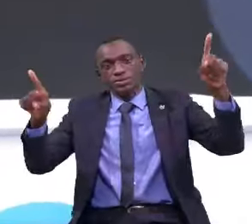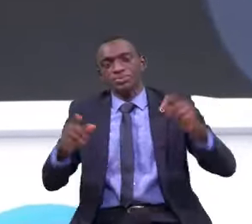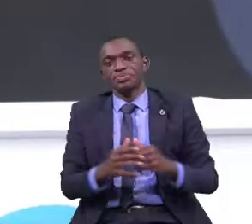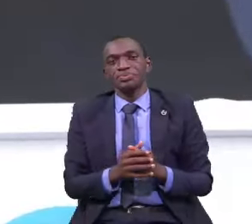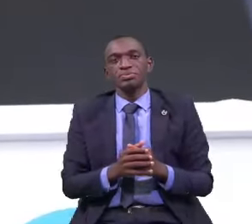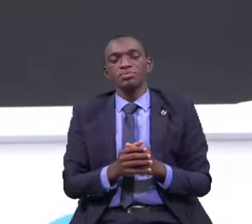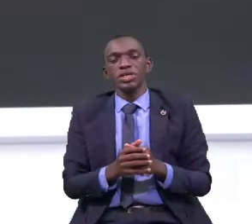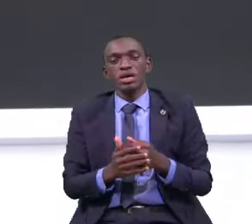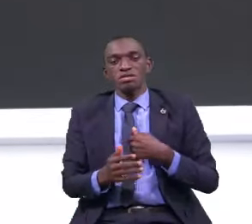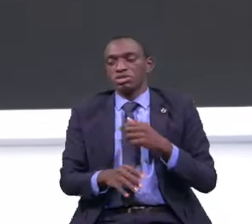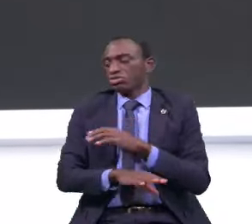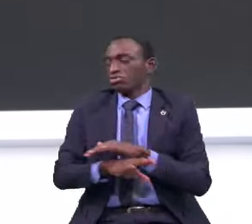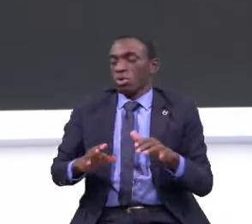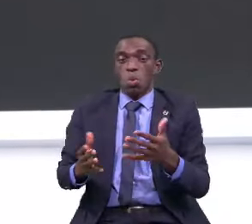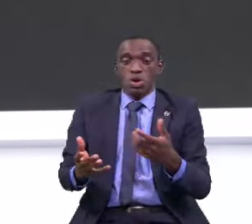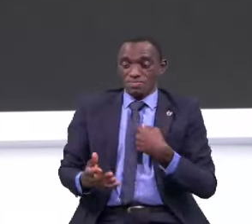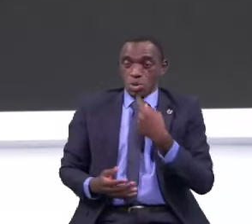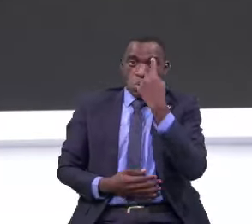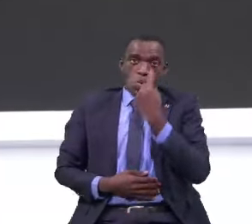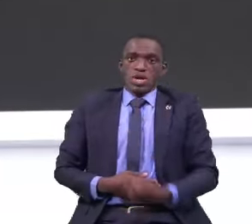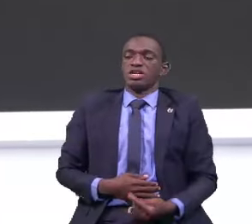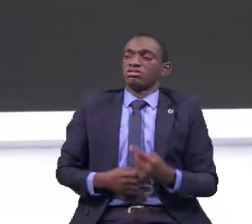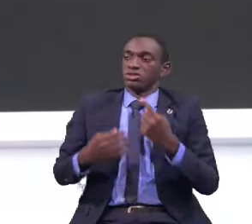I don't really want to succeed, I want to soar.